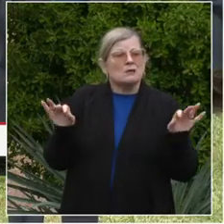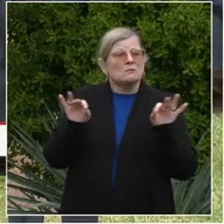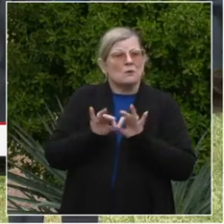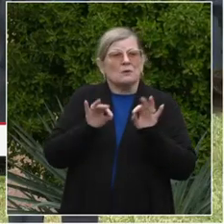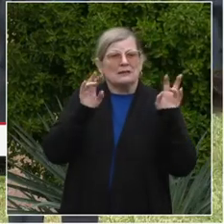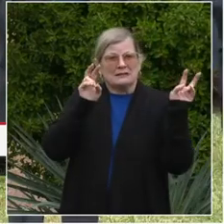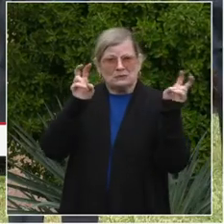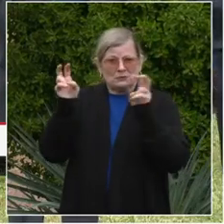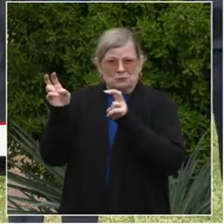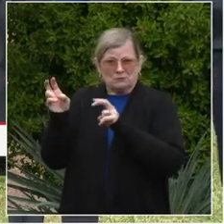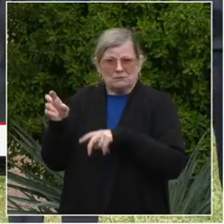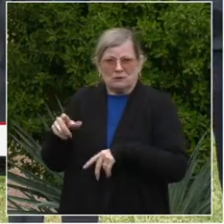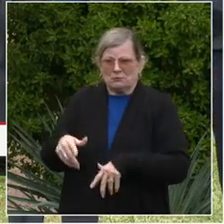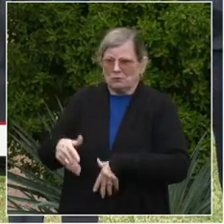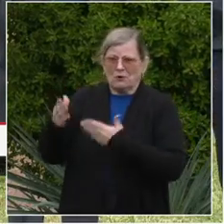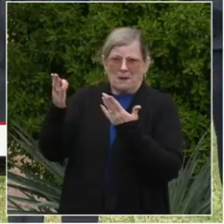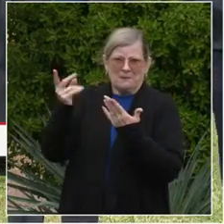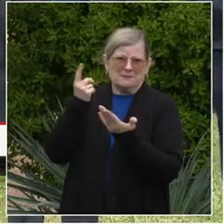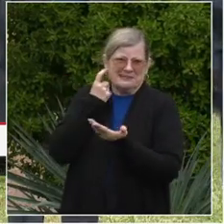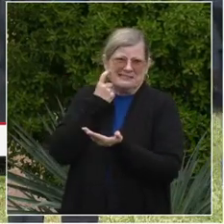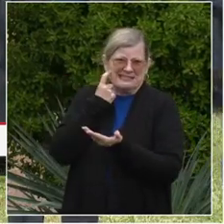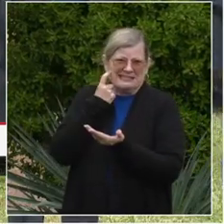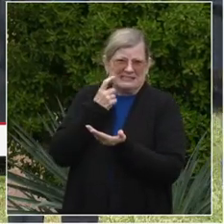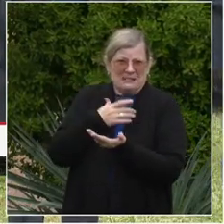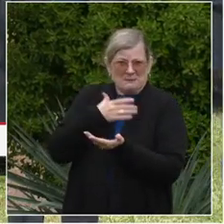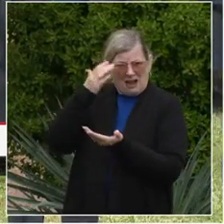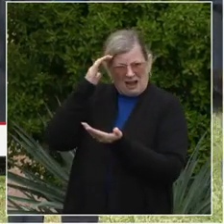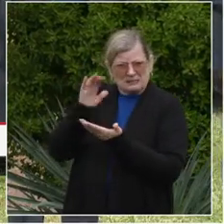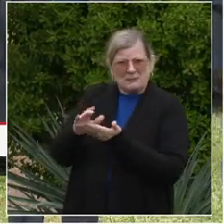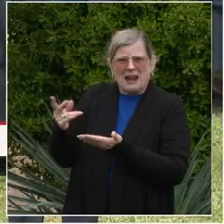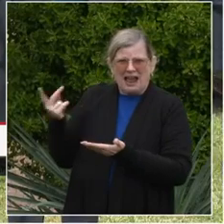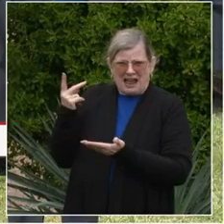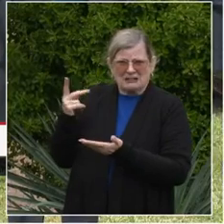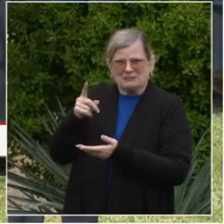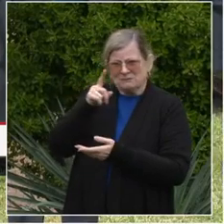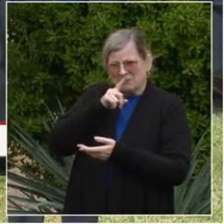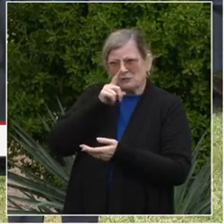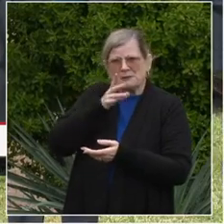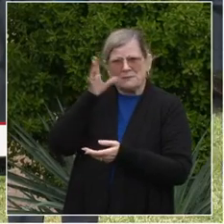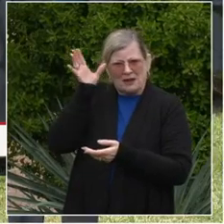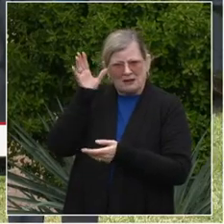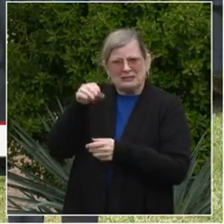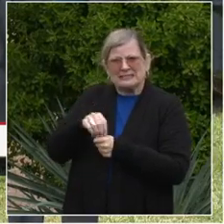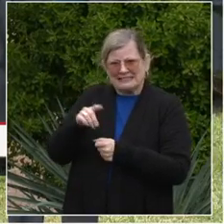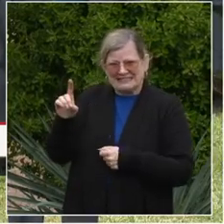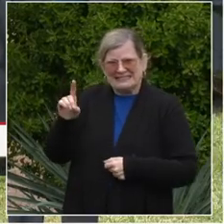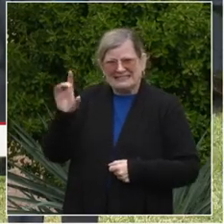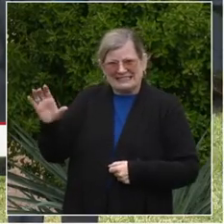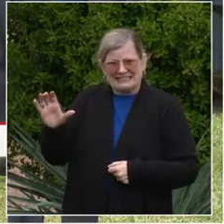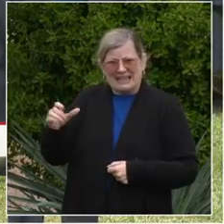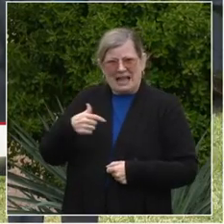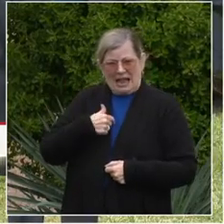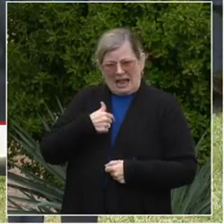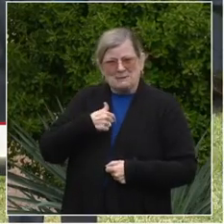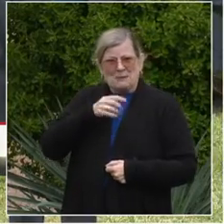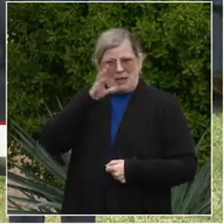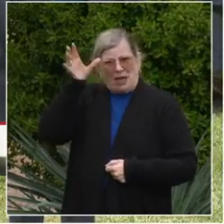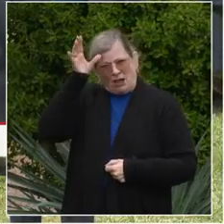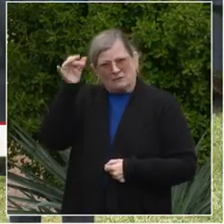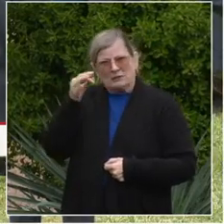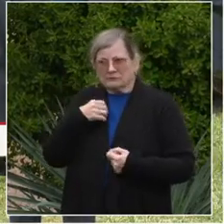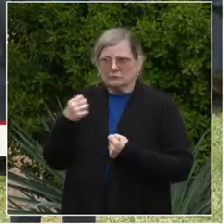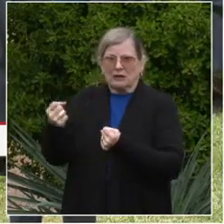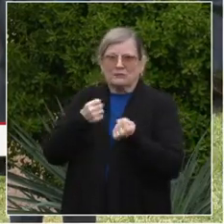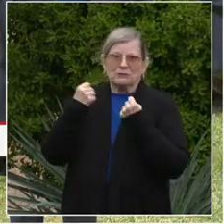up. My husband and I were foster parents here in D.C., and being a parent means driving all over the place. Being a